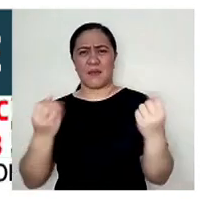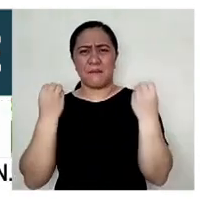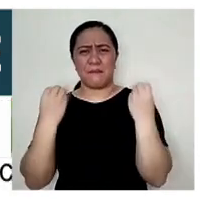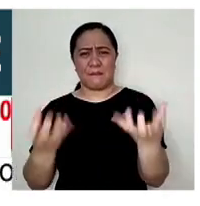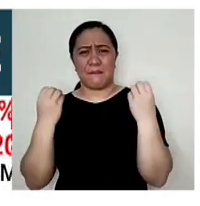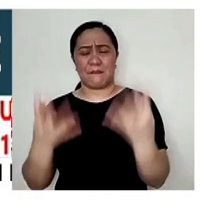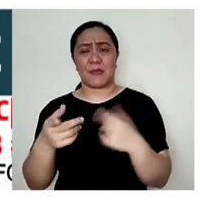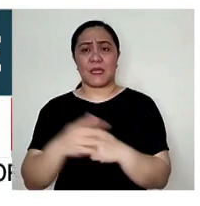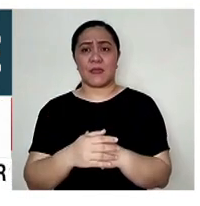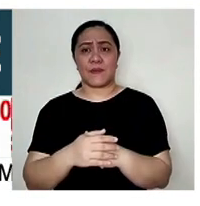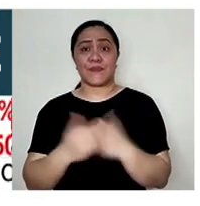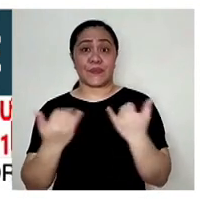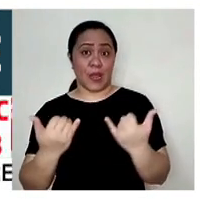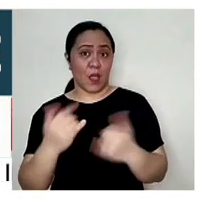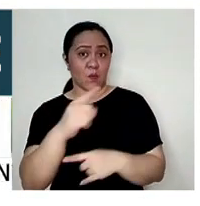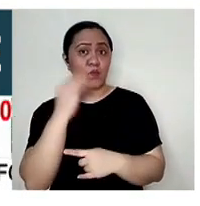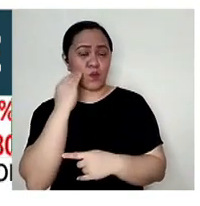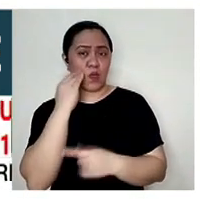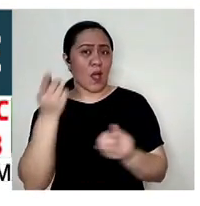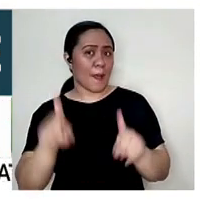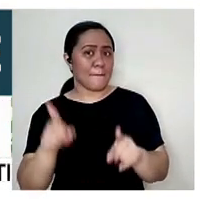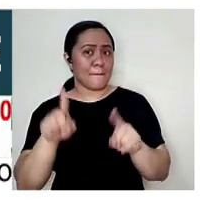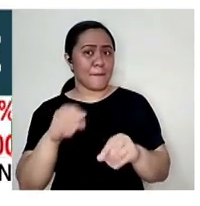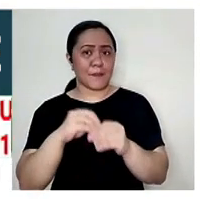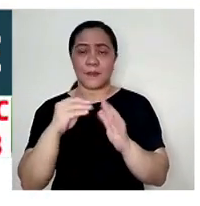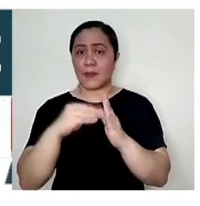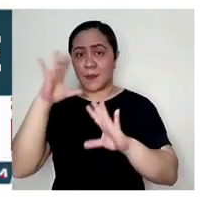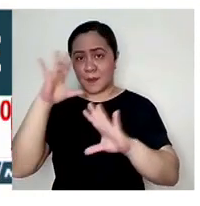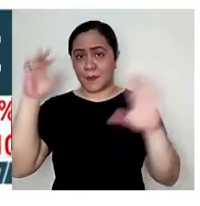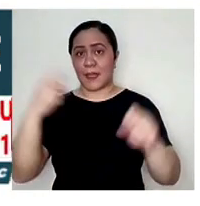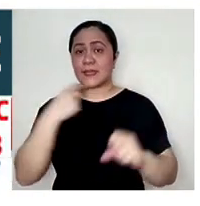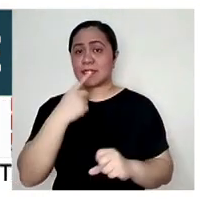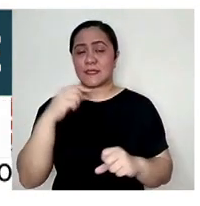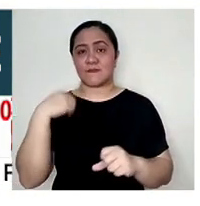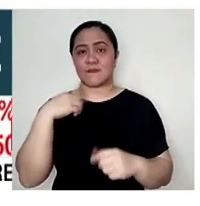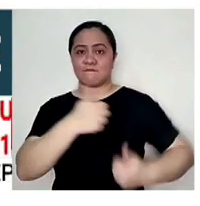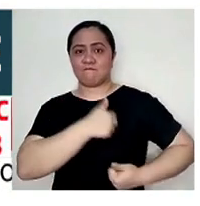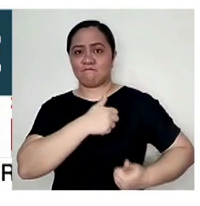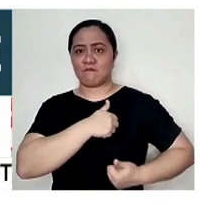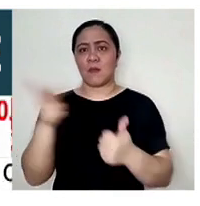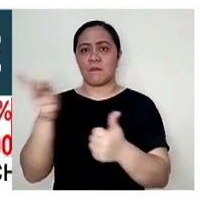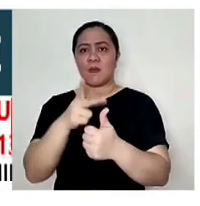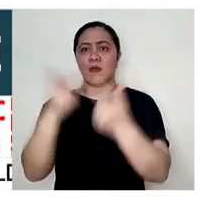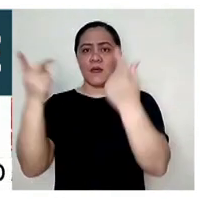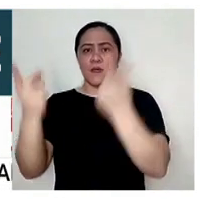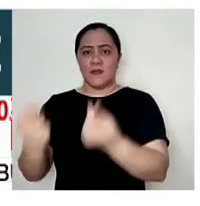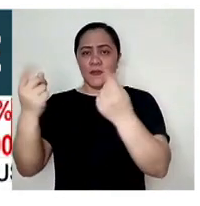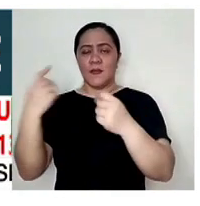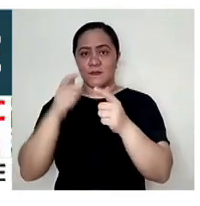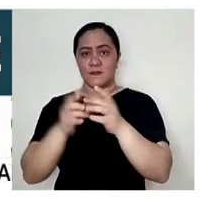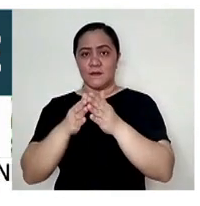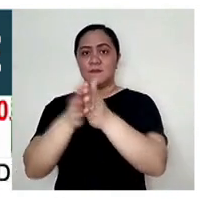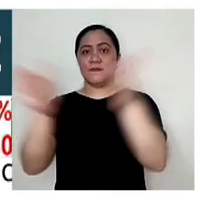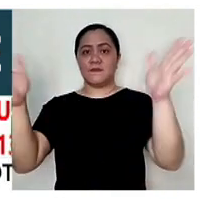going to happen here in the Philippines, at least according to the president. He says the military will be the implementing arm of the mass vaccination. I want to